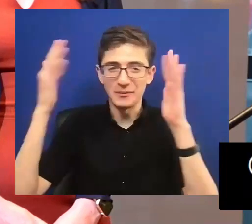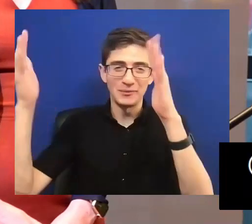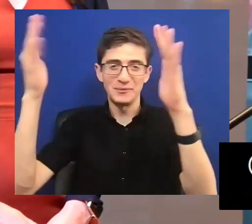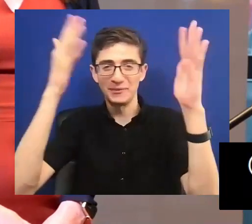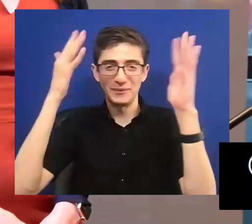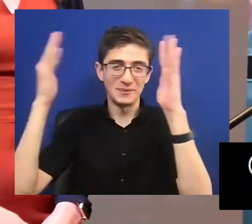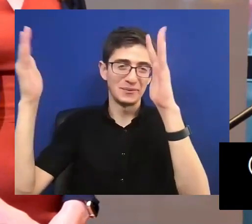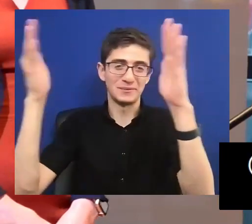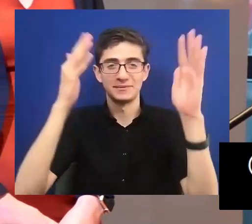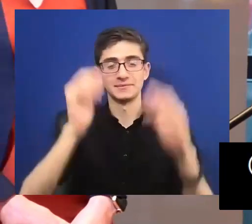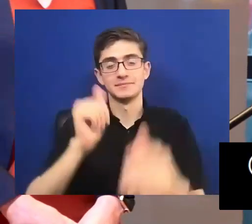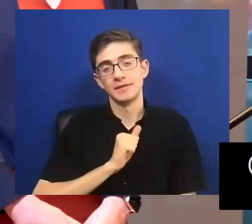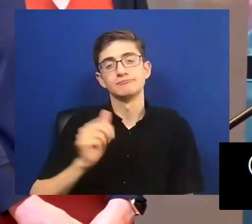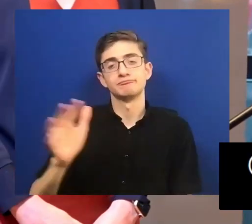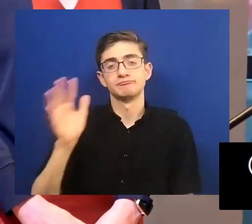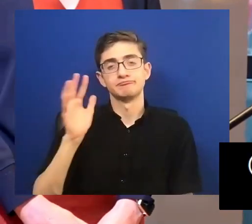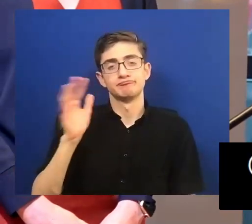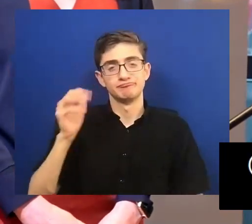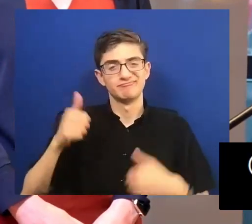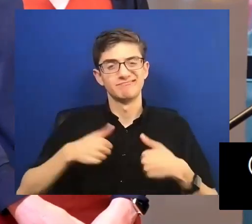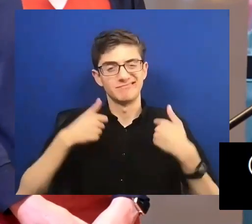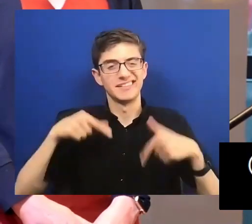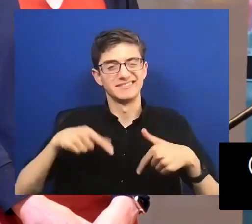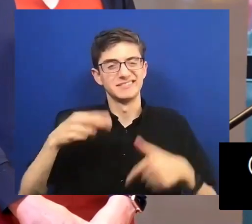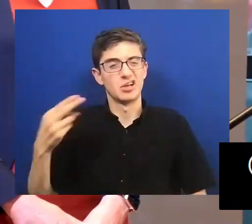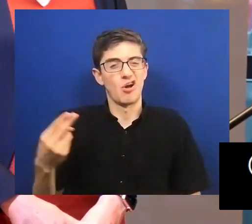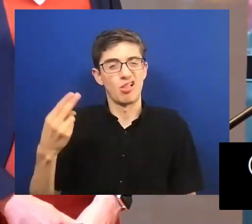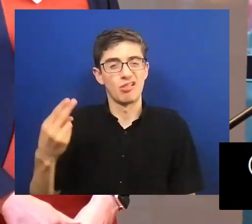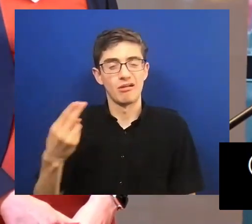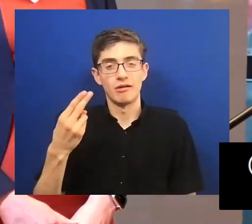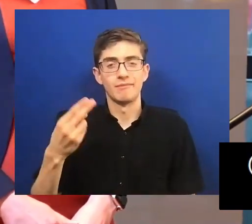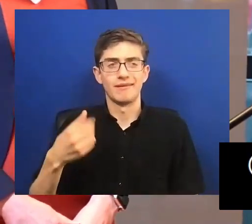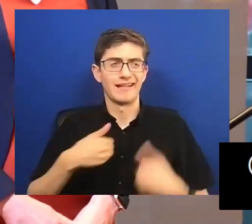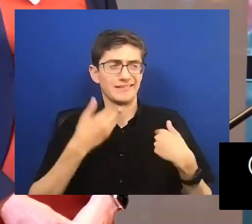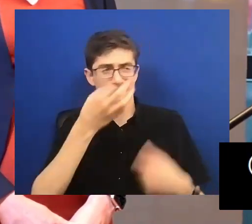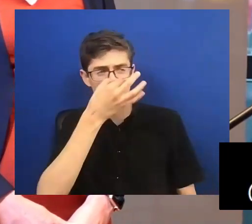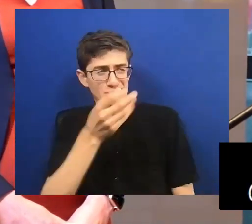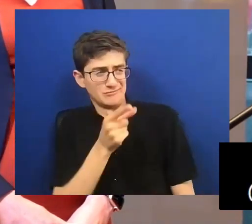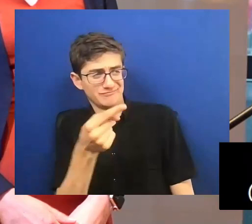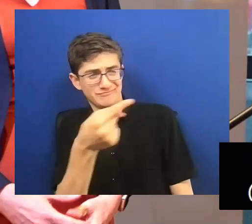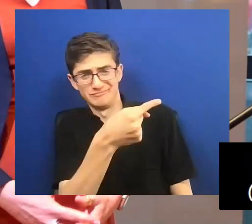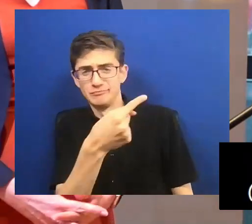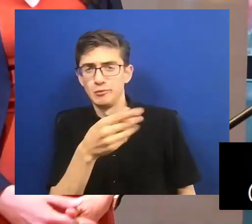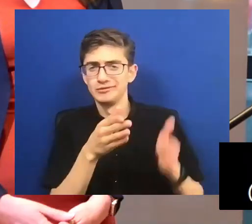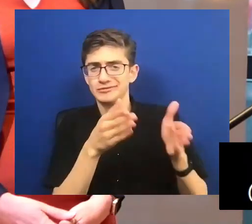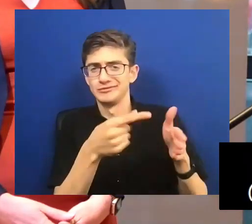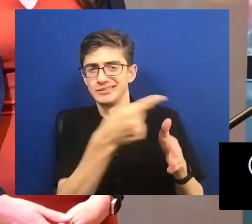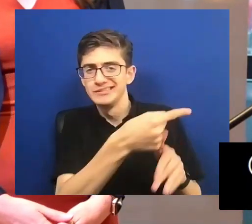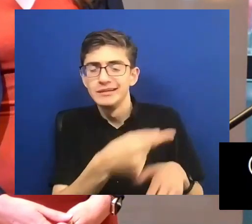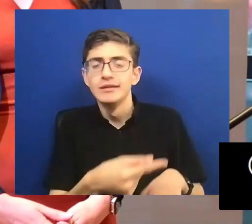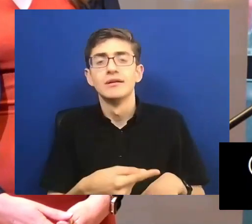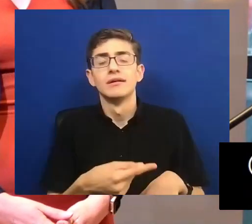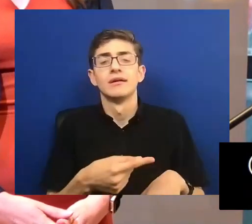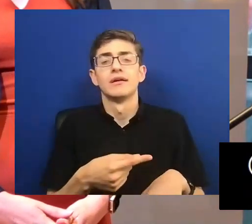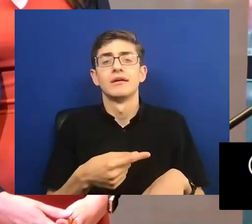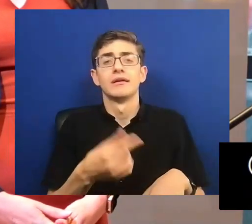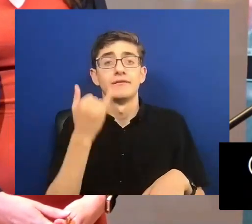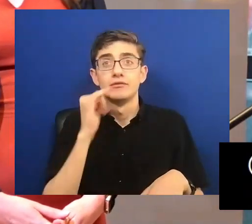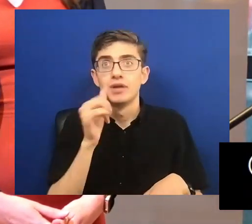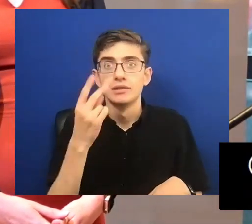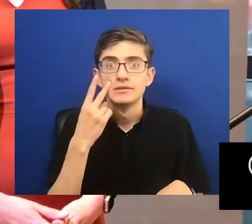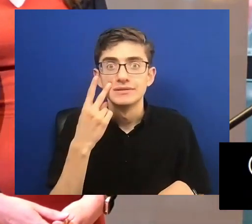I'm a former resident of Harlem, so I lived right up the street, and it's a beautiful space, and I have not seen it since the renovation,